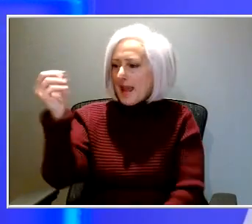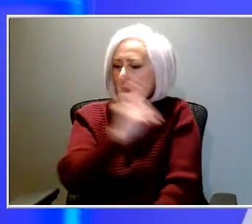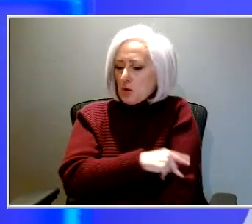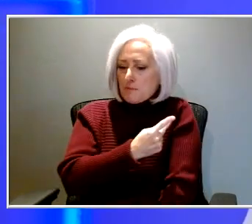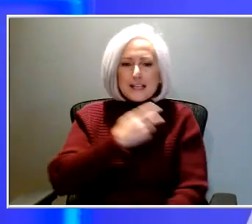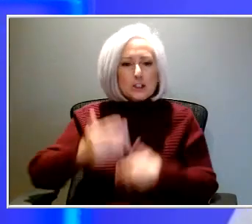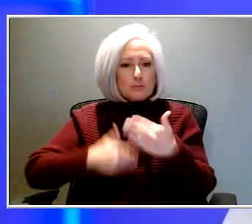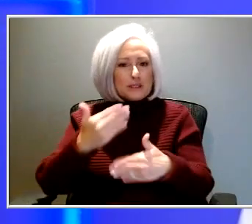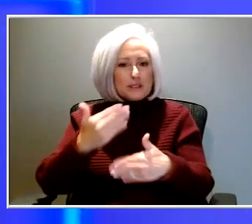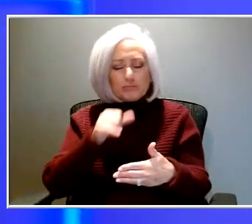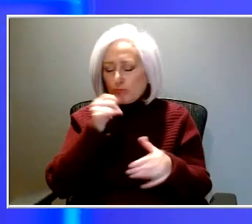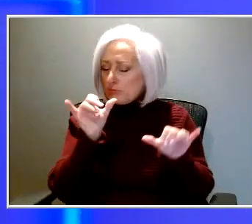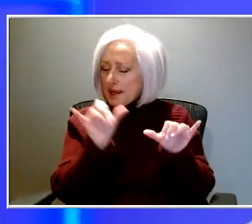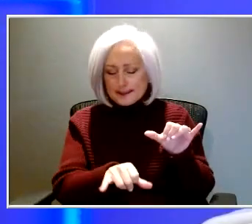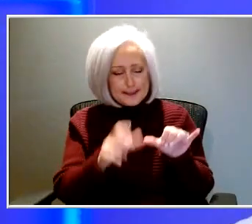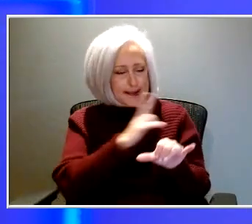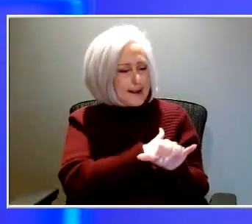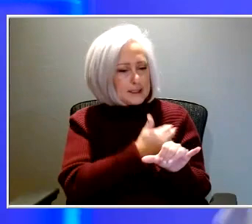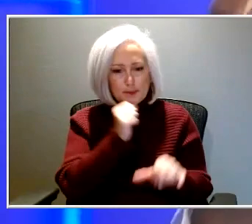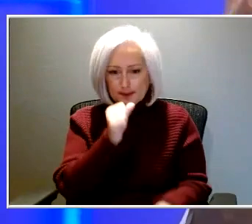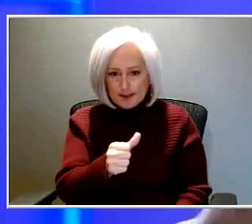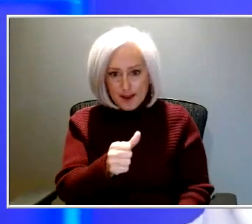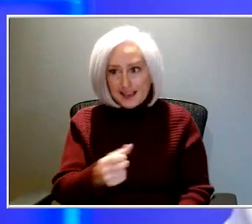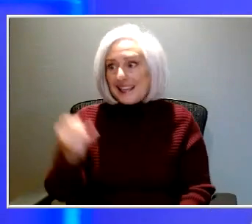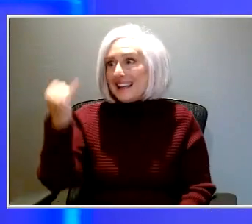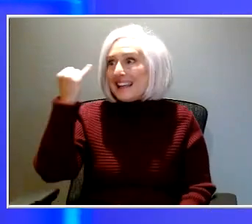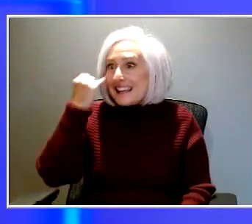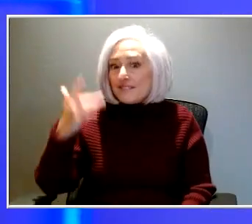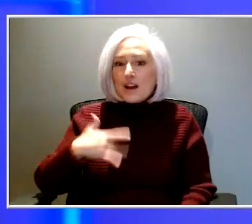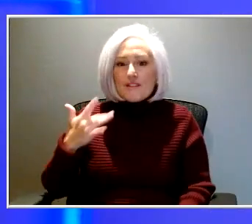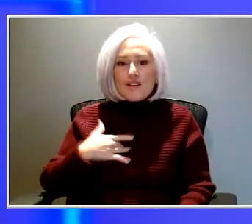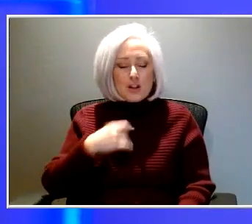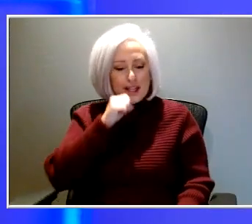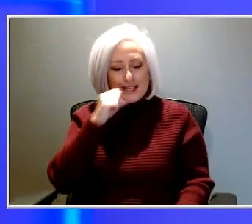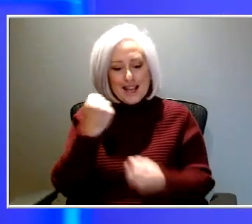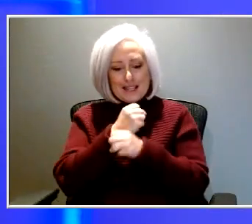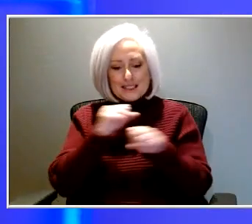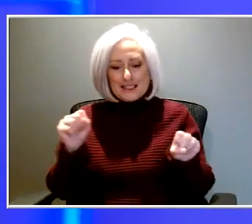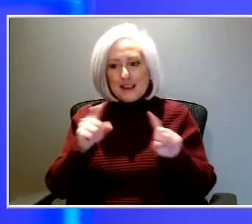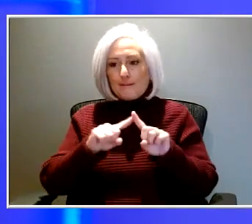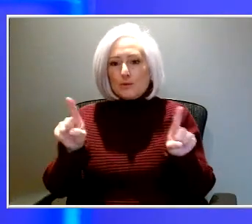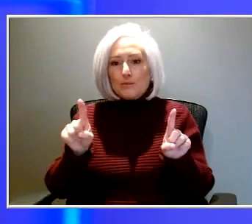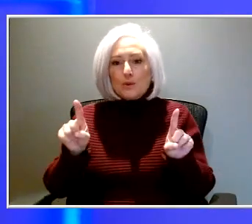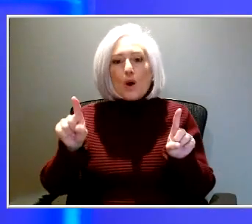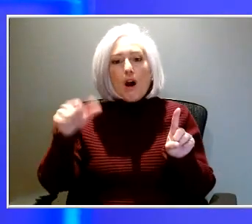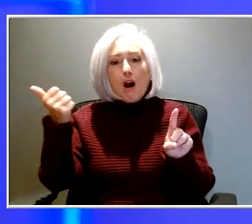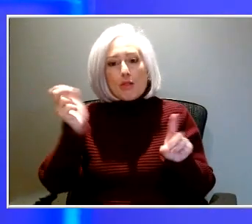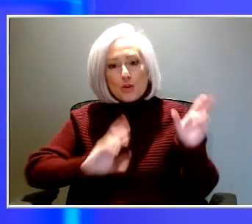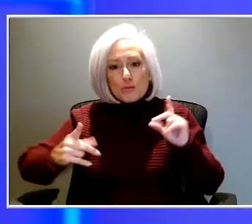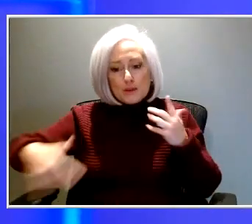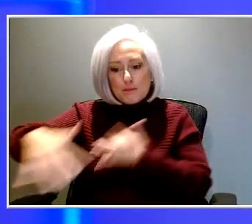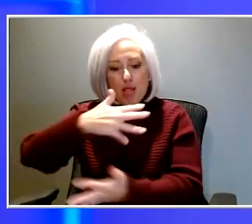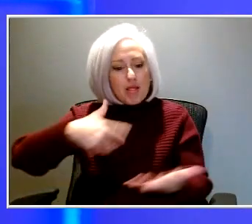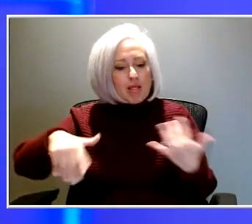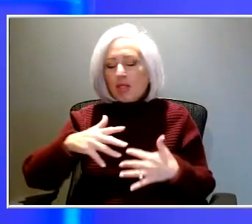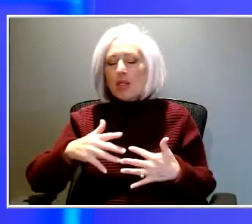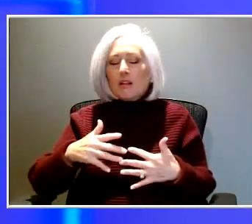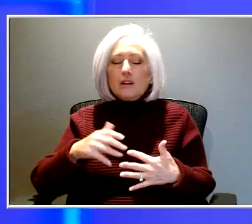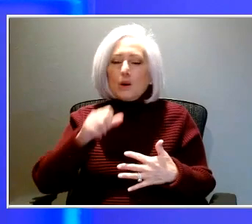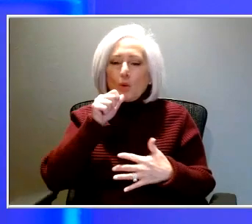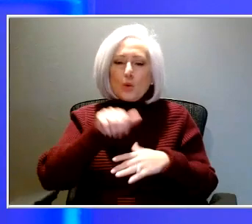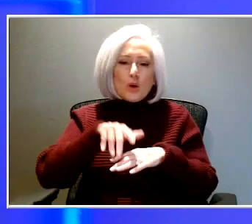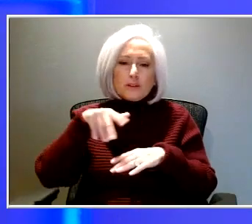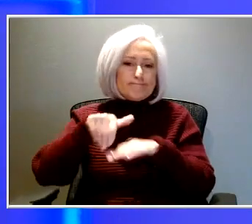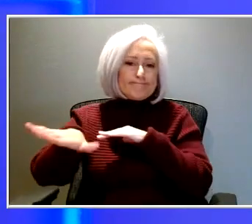And really, if we felt that they were unsafe to the public because of radioactivity, we wouldn't send them to the public. And so, yes, they're a little